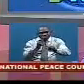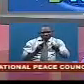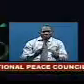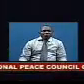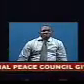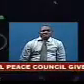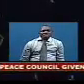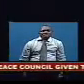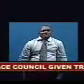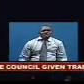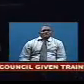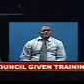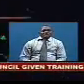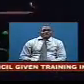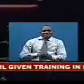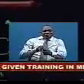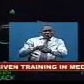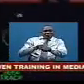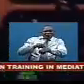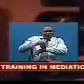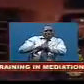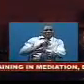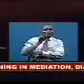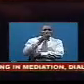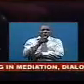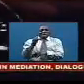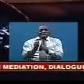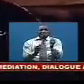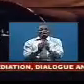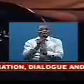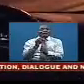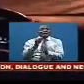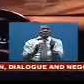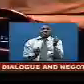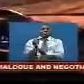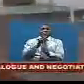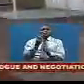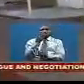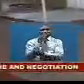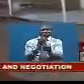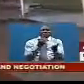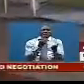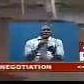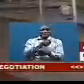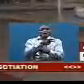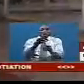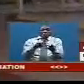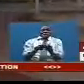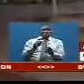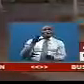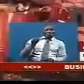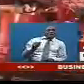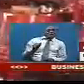safe. It is past midnight and most of Accra is asleep. A few other parts